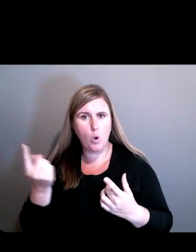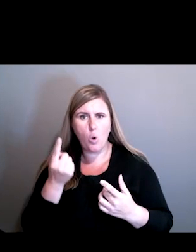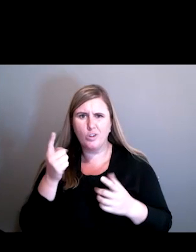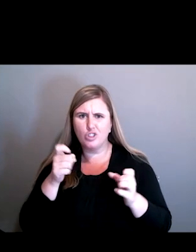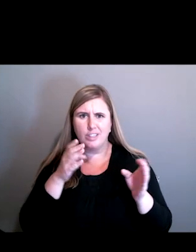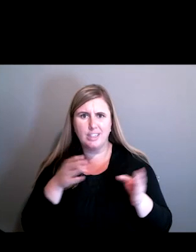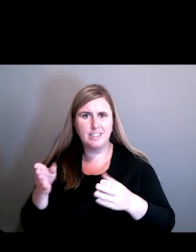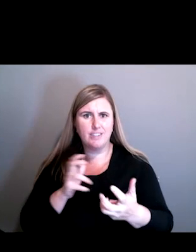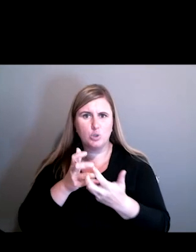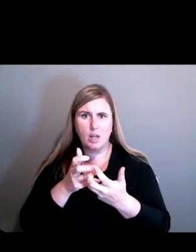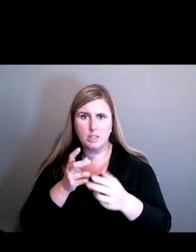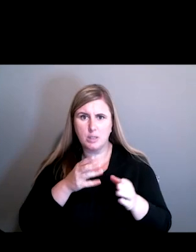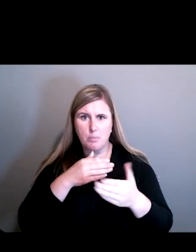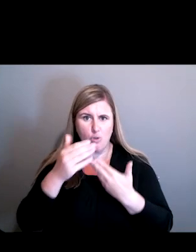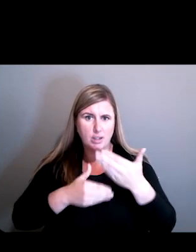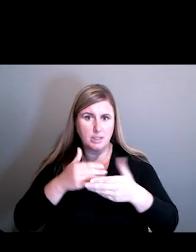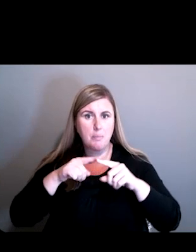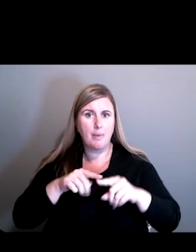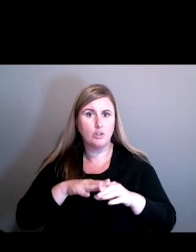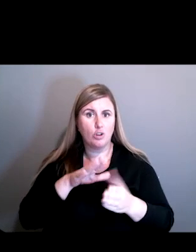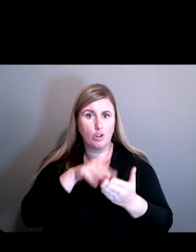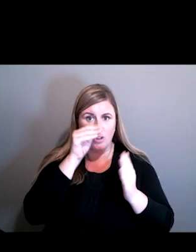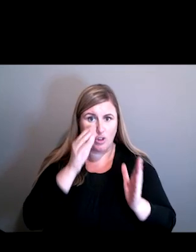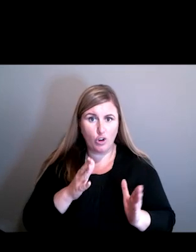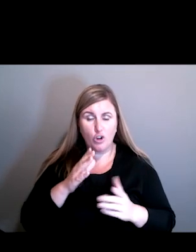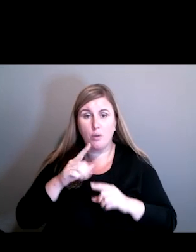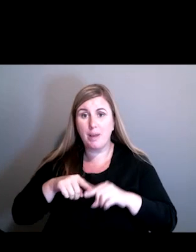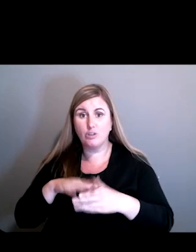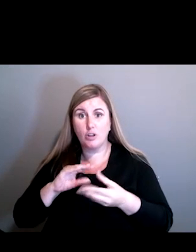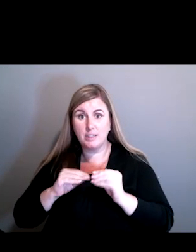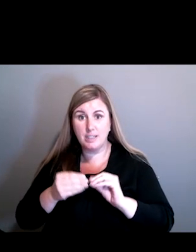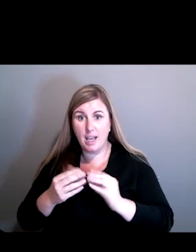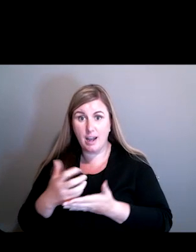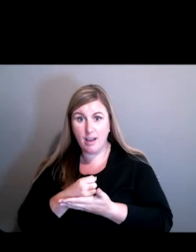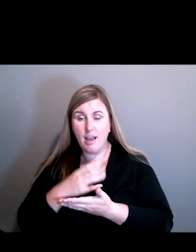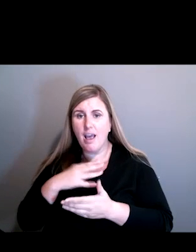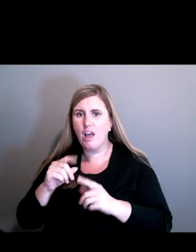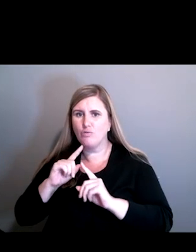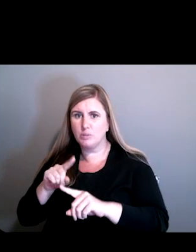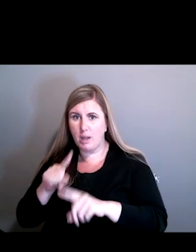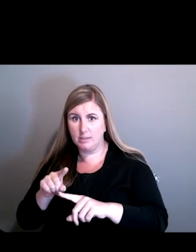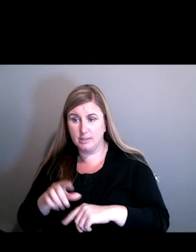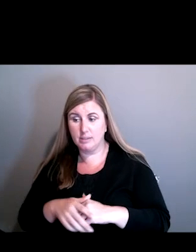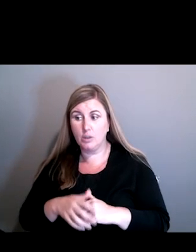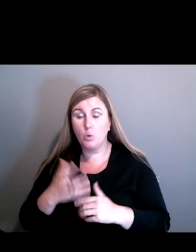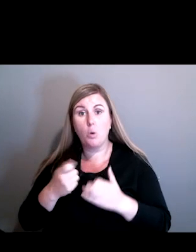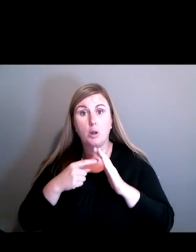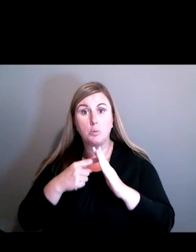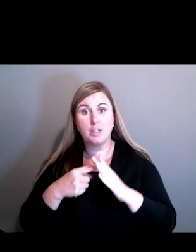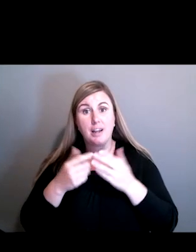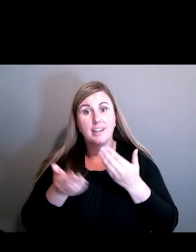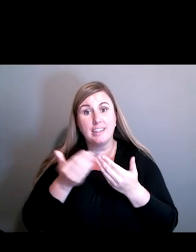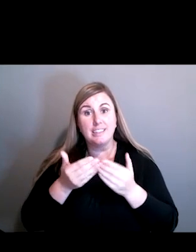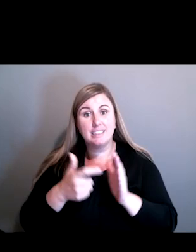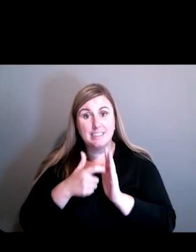one example. I just want to say that you should always individualize this process based on the learner, based on your data, and based on the